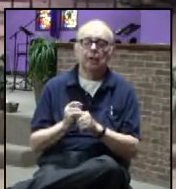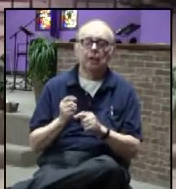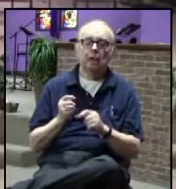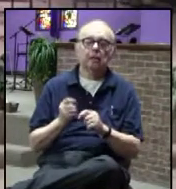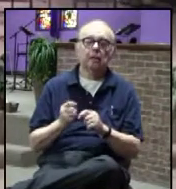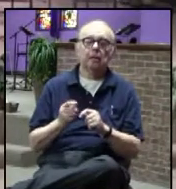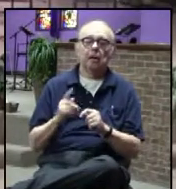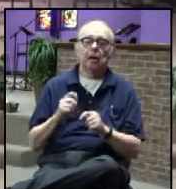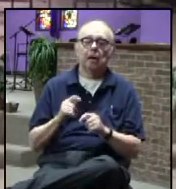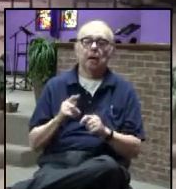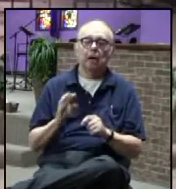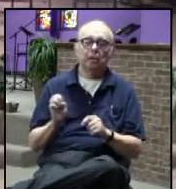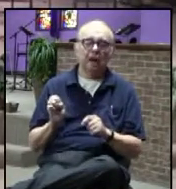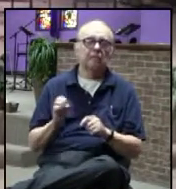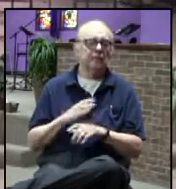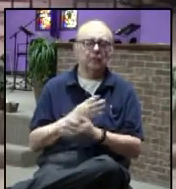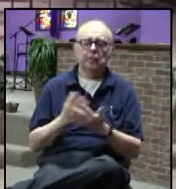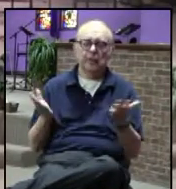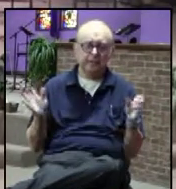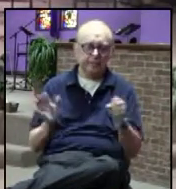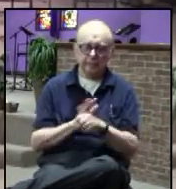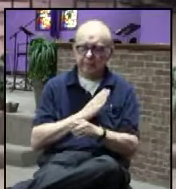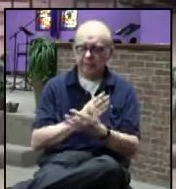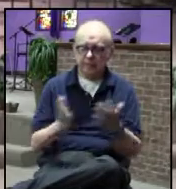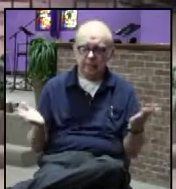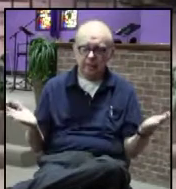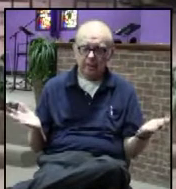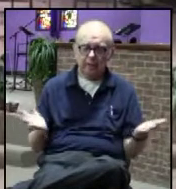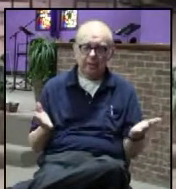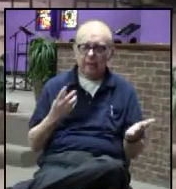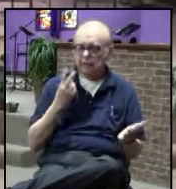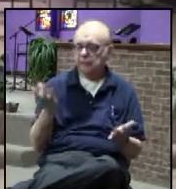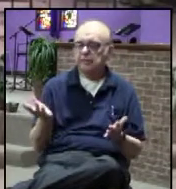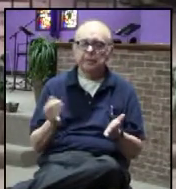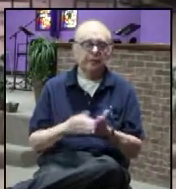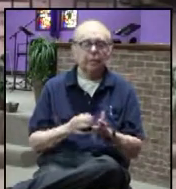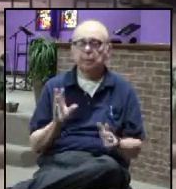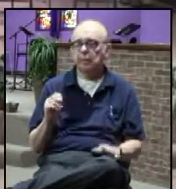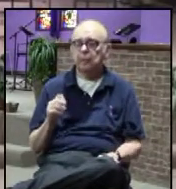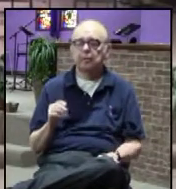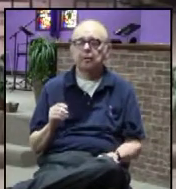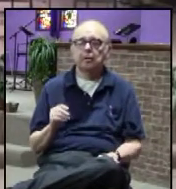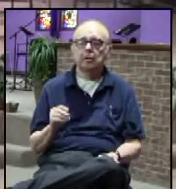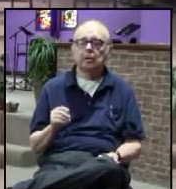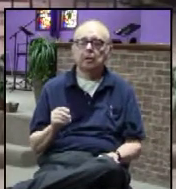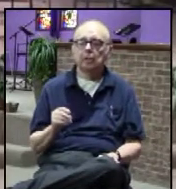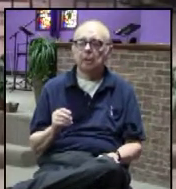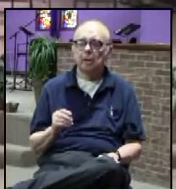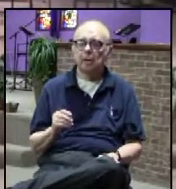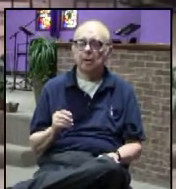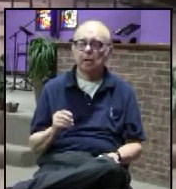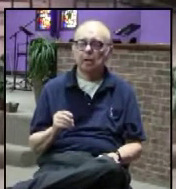title, everything. We gave them the whole thing. Did I ever see them again? No.